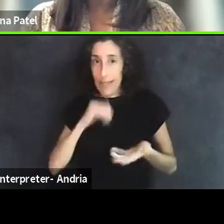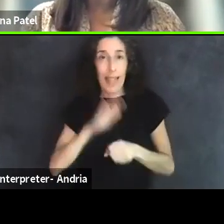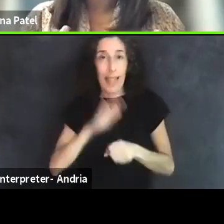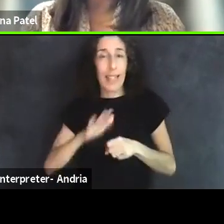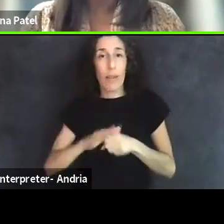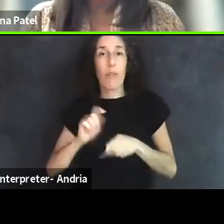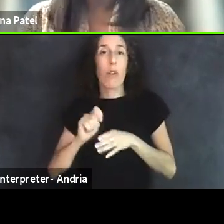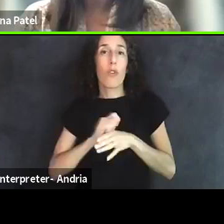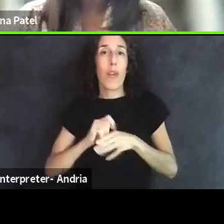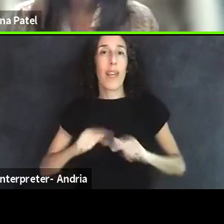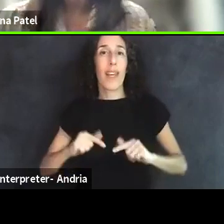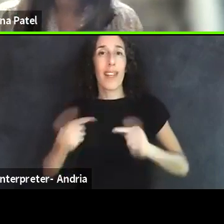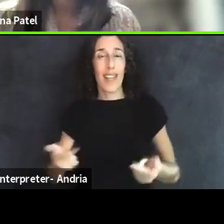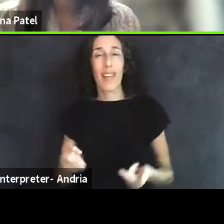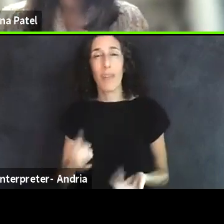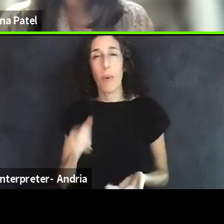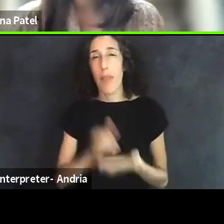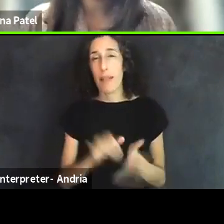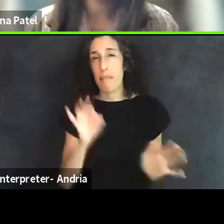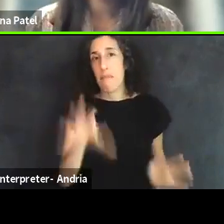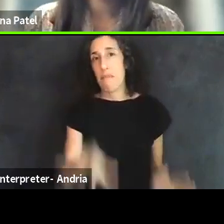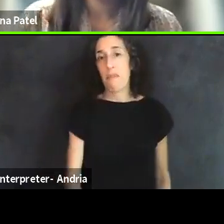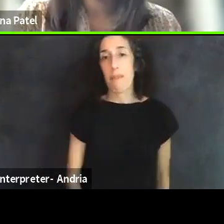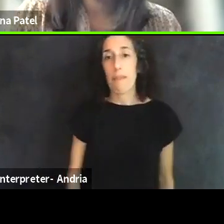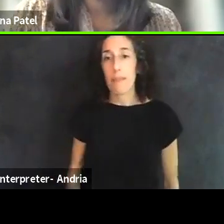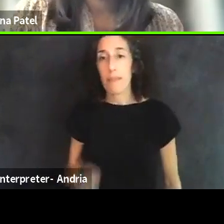So just to add that.